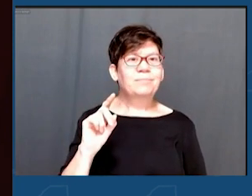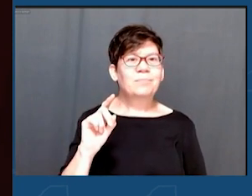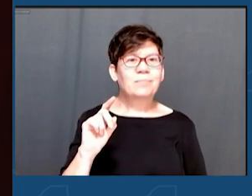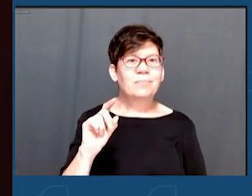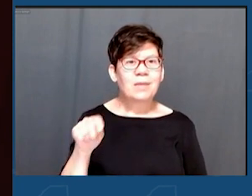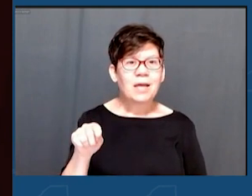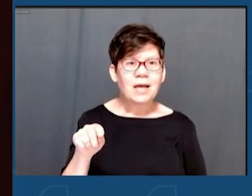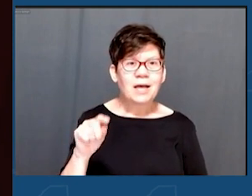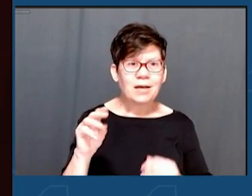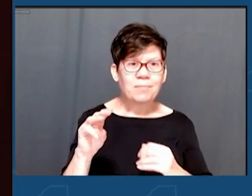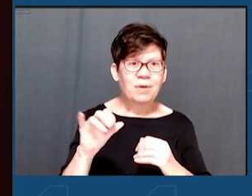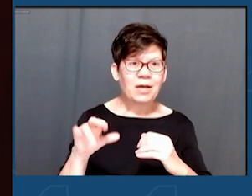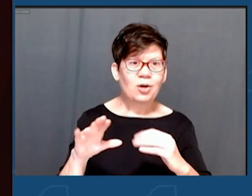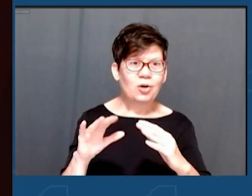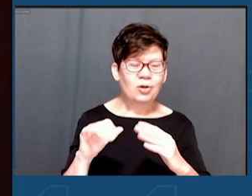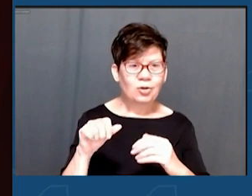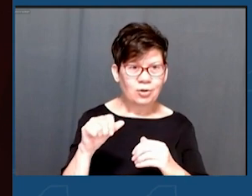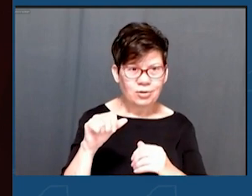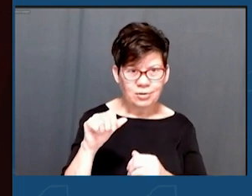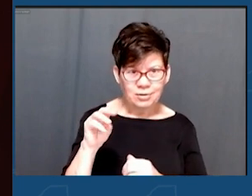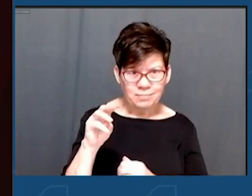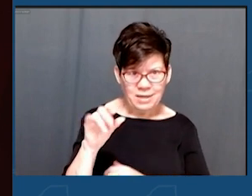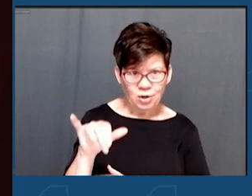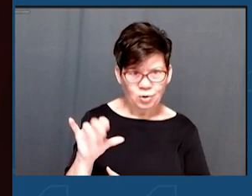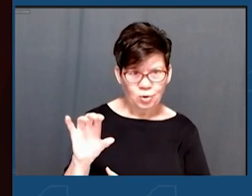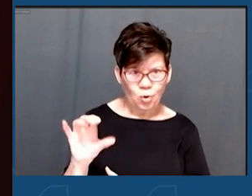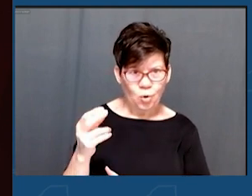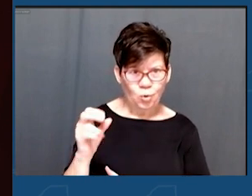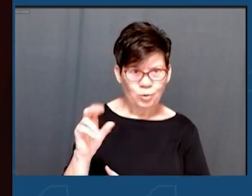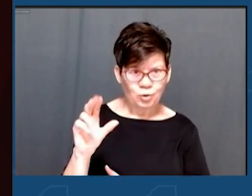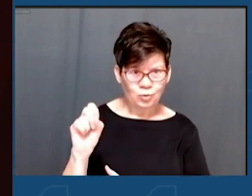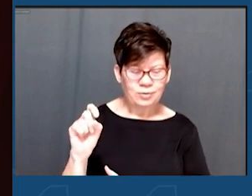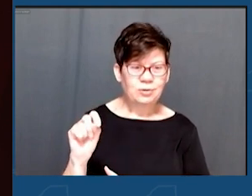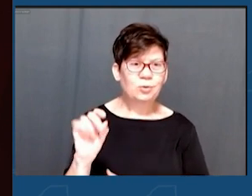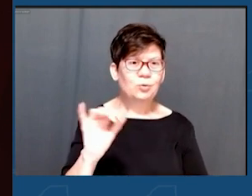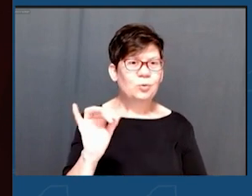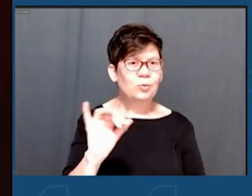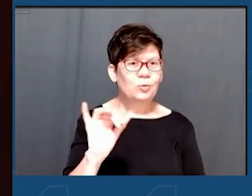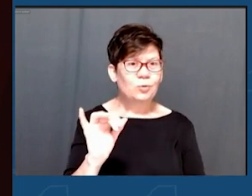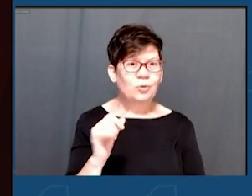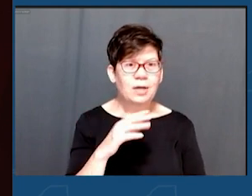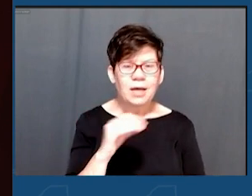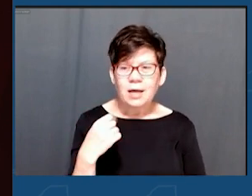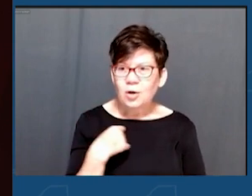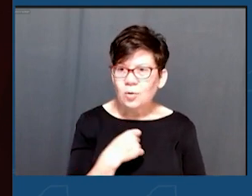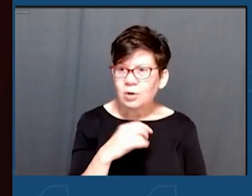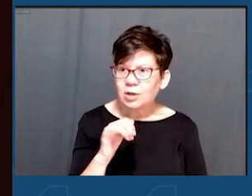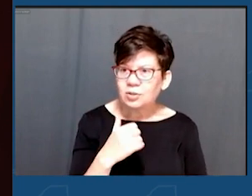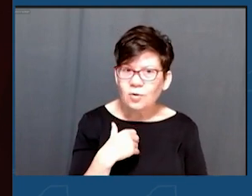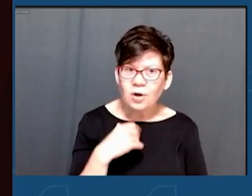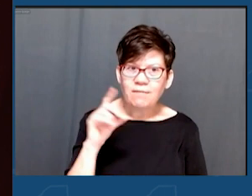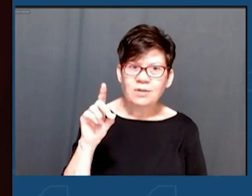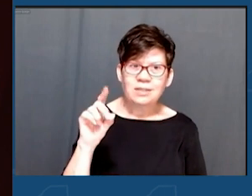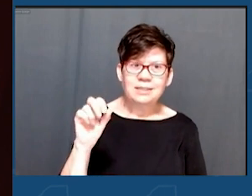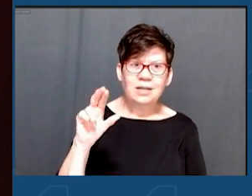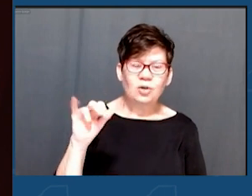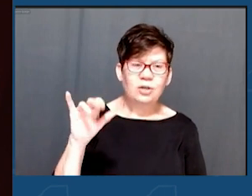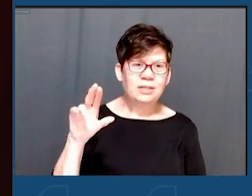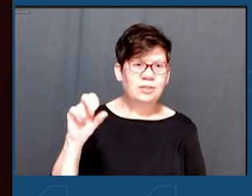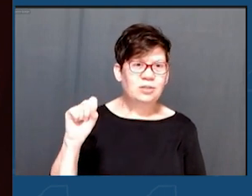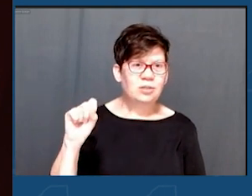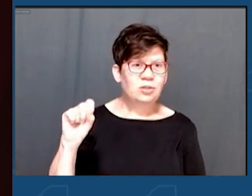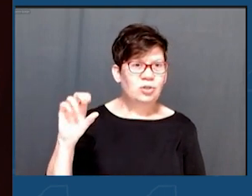of Cohoes, was here as well. The mayor of Bill, thank you. We also have Darius Shawnfar, the treasurer of the city of